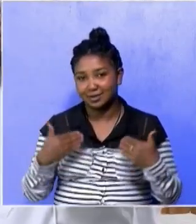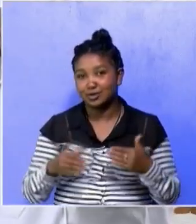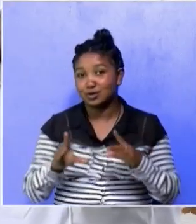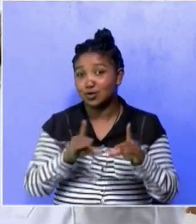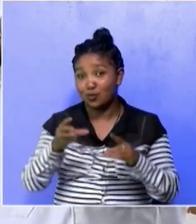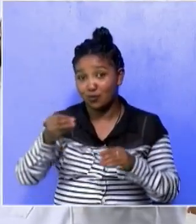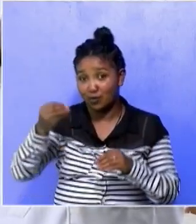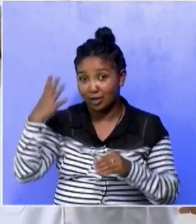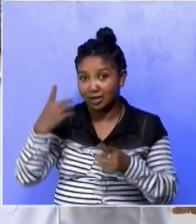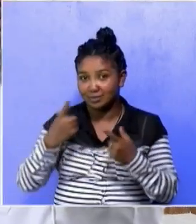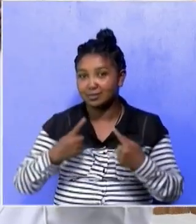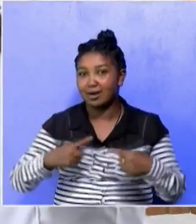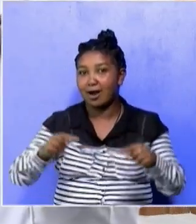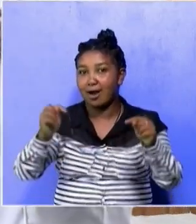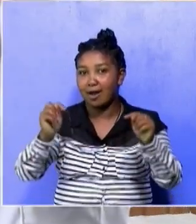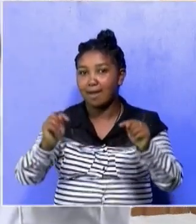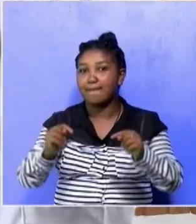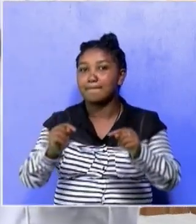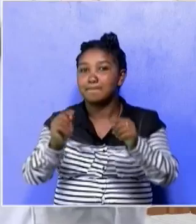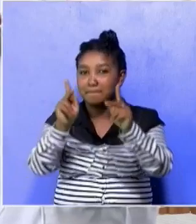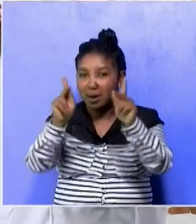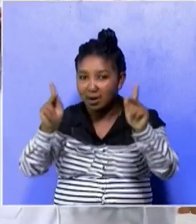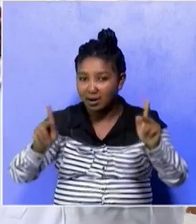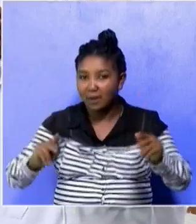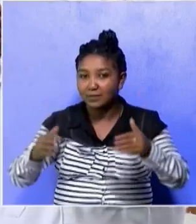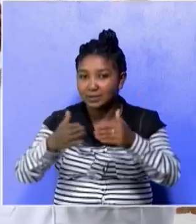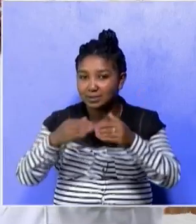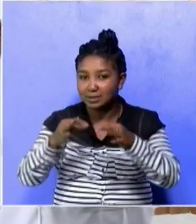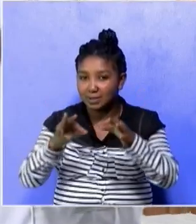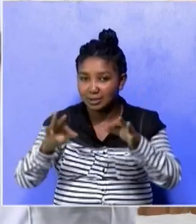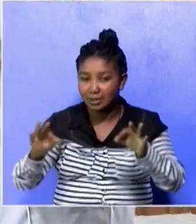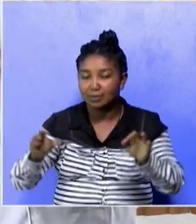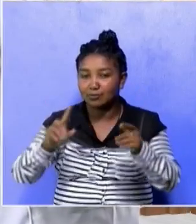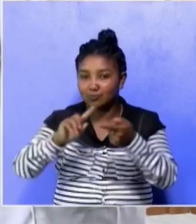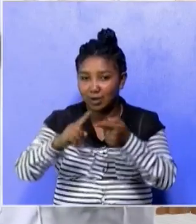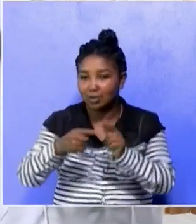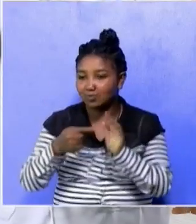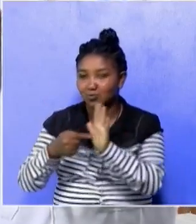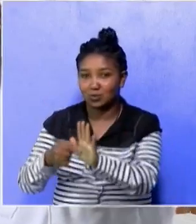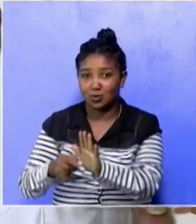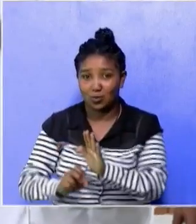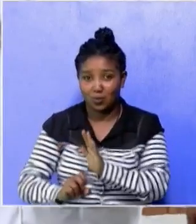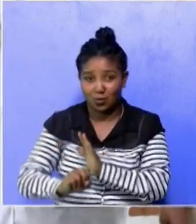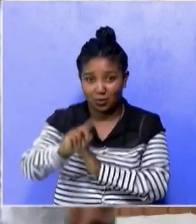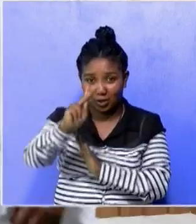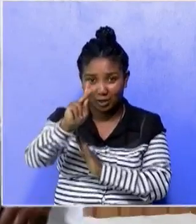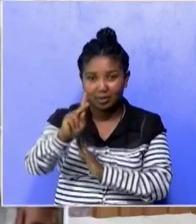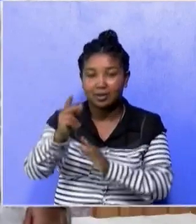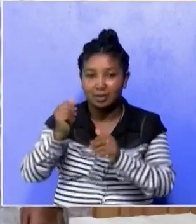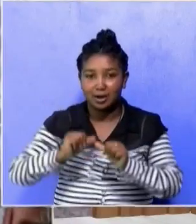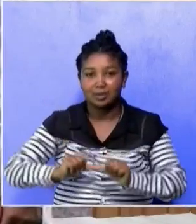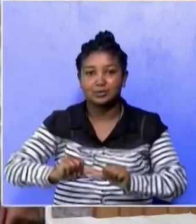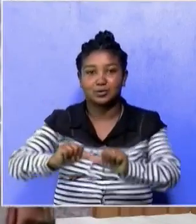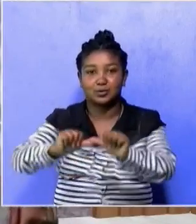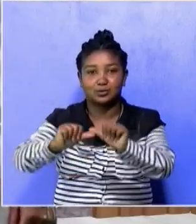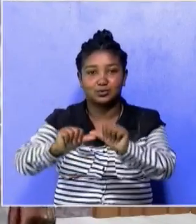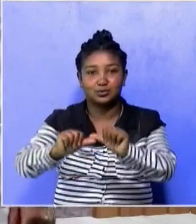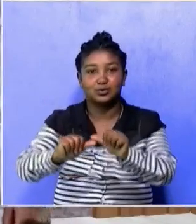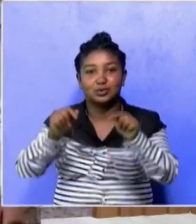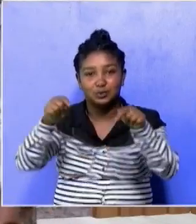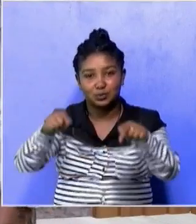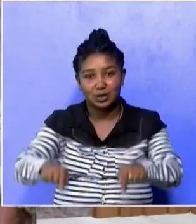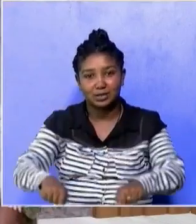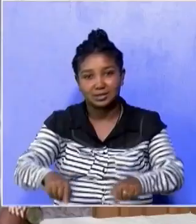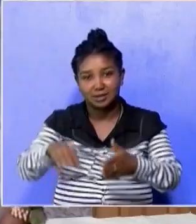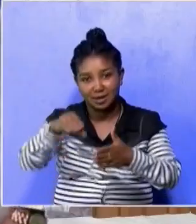forget to even to write a paragraph or a simple sentence and show to your friends too. Good. Let's go to today's lesson, that